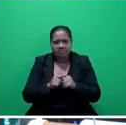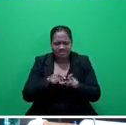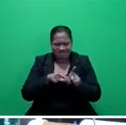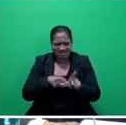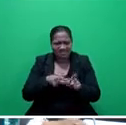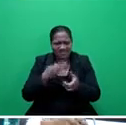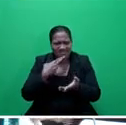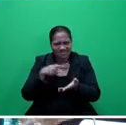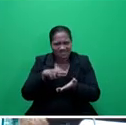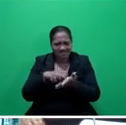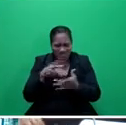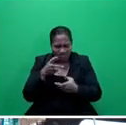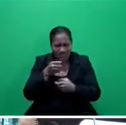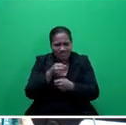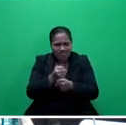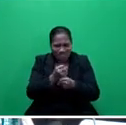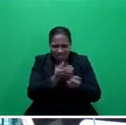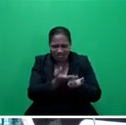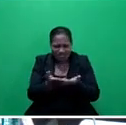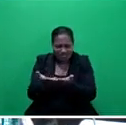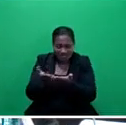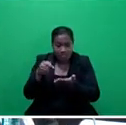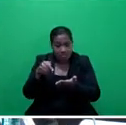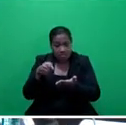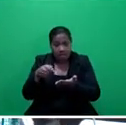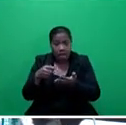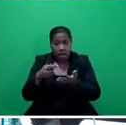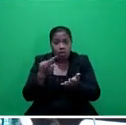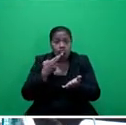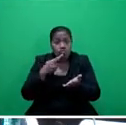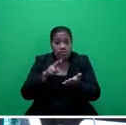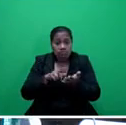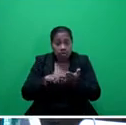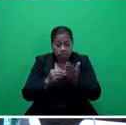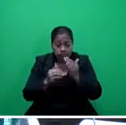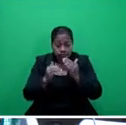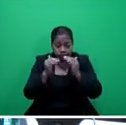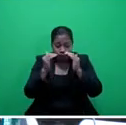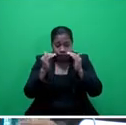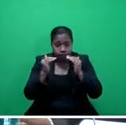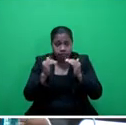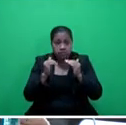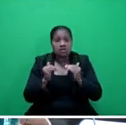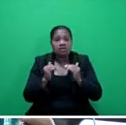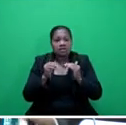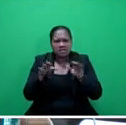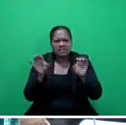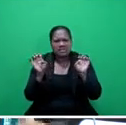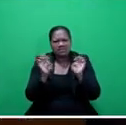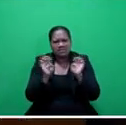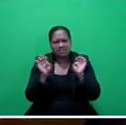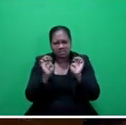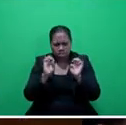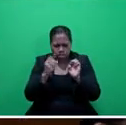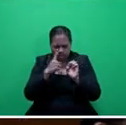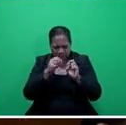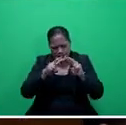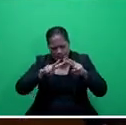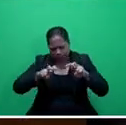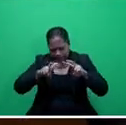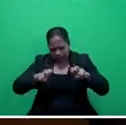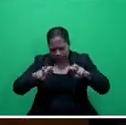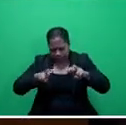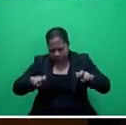with this established annual report review process, the committee examines annual reports of agencies in order to investigate, inquire